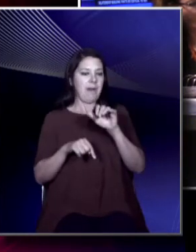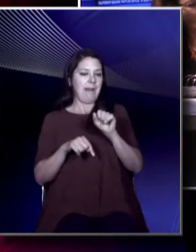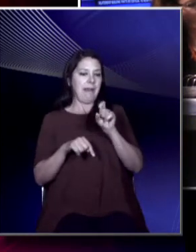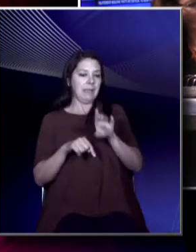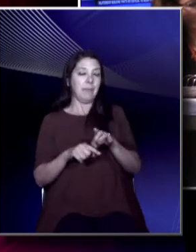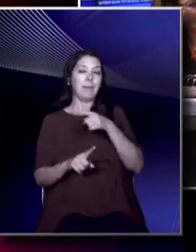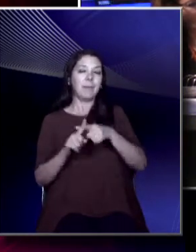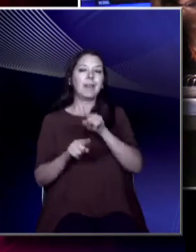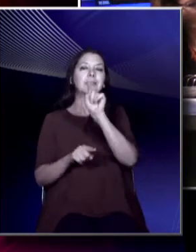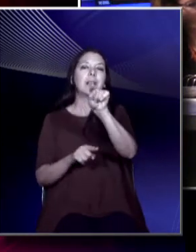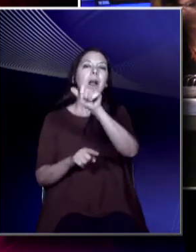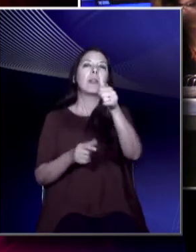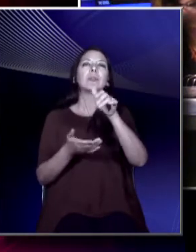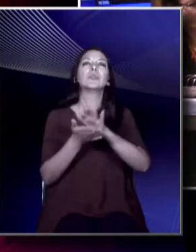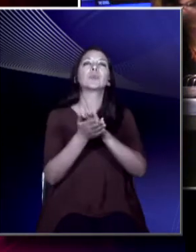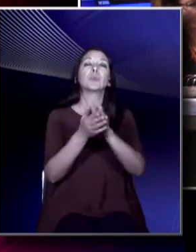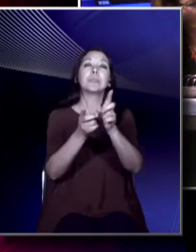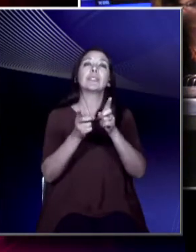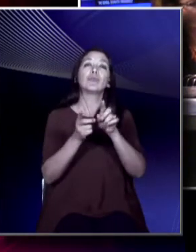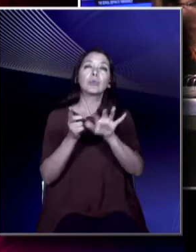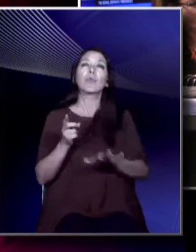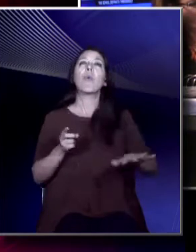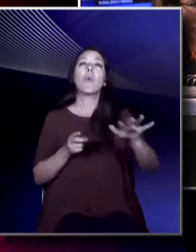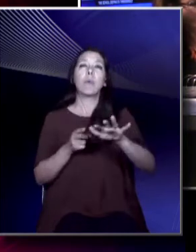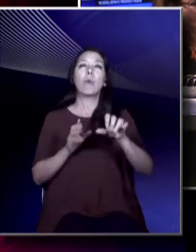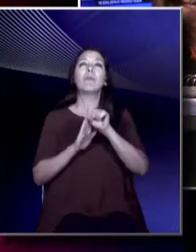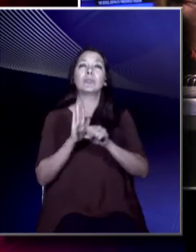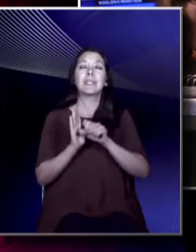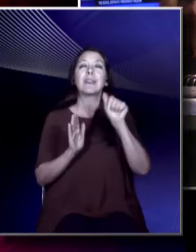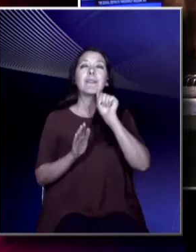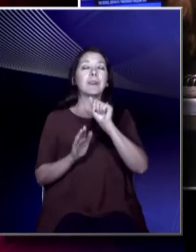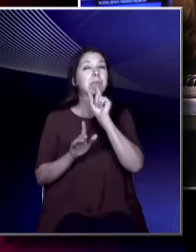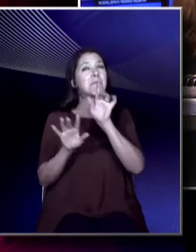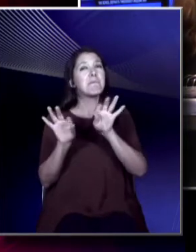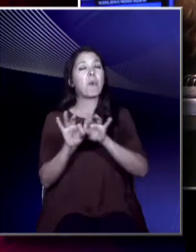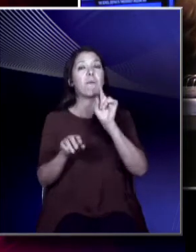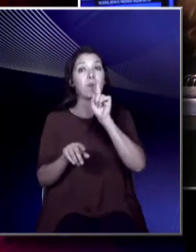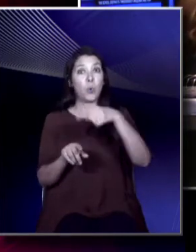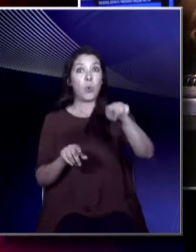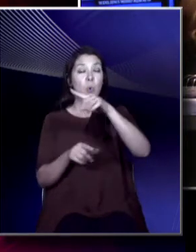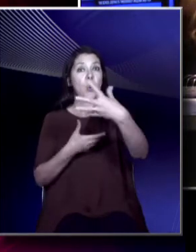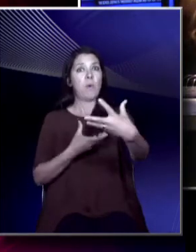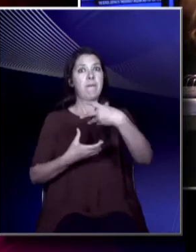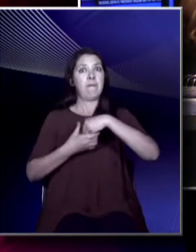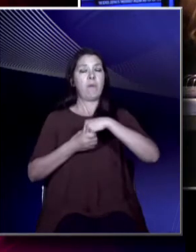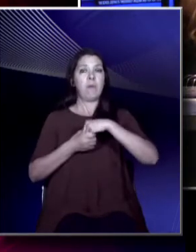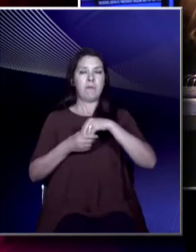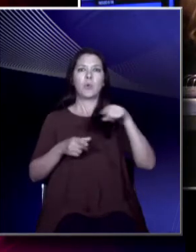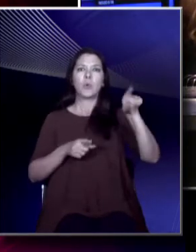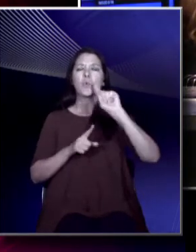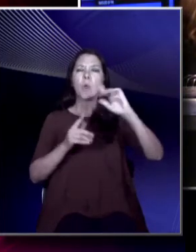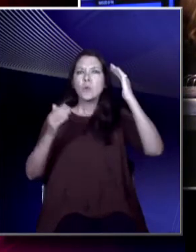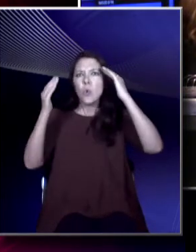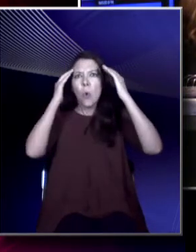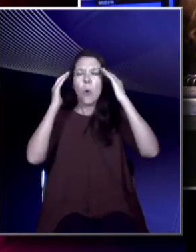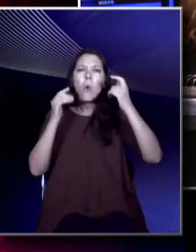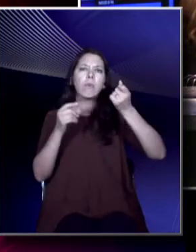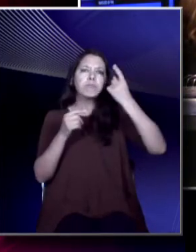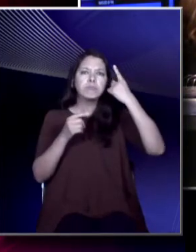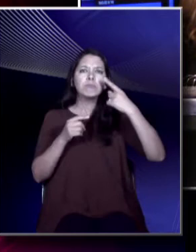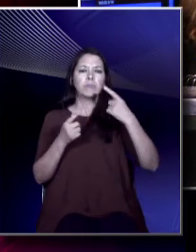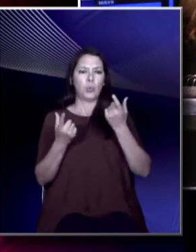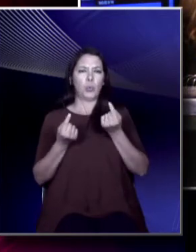school district throughout Arizona, and for you to be involved and become more informed about what we